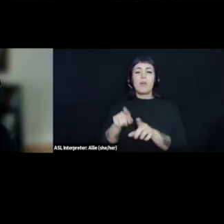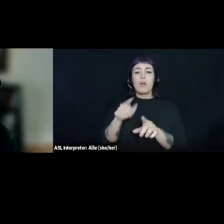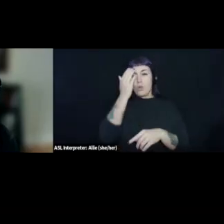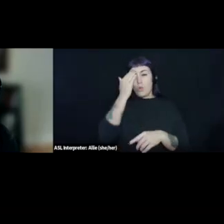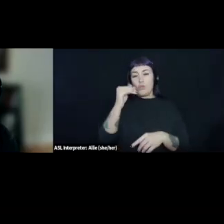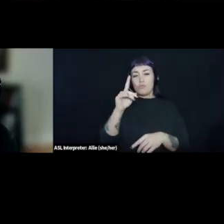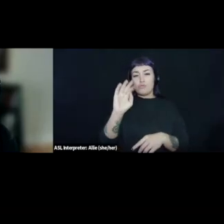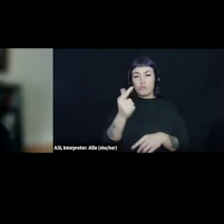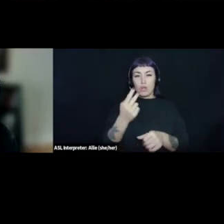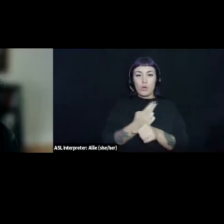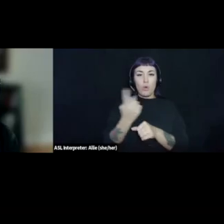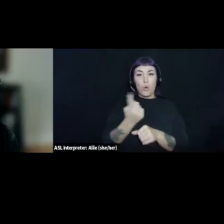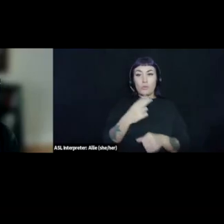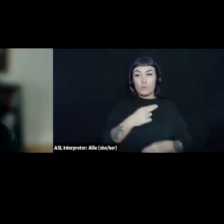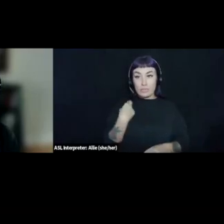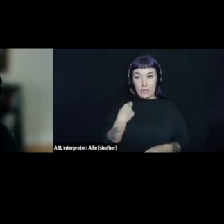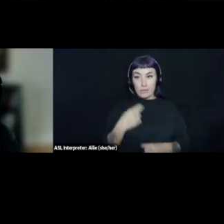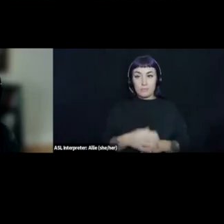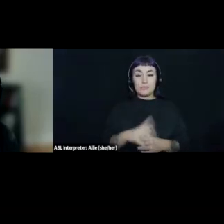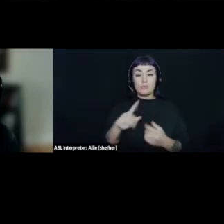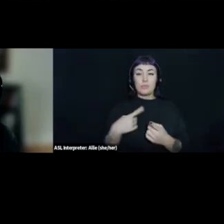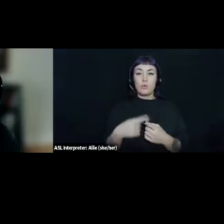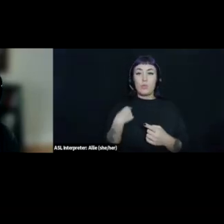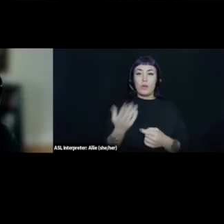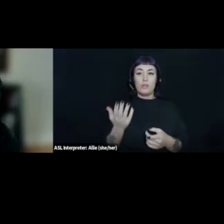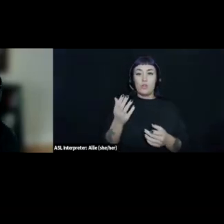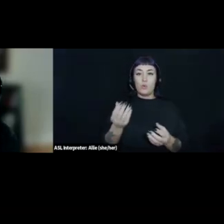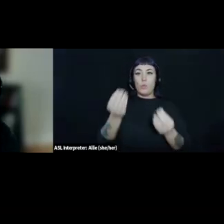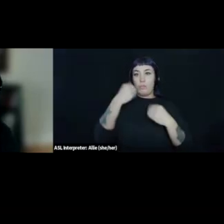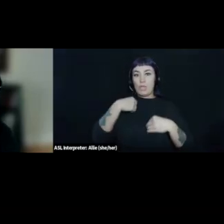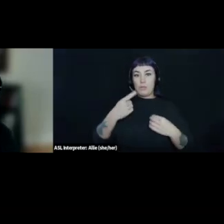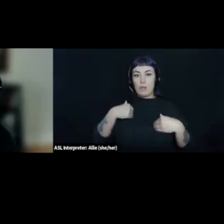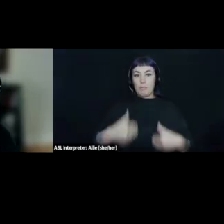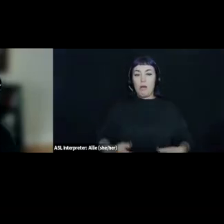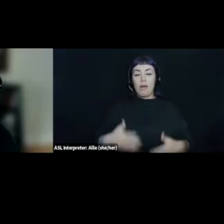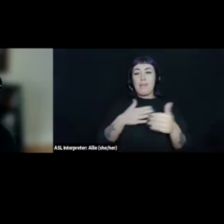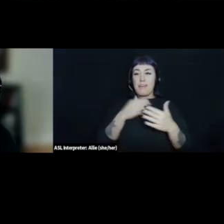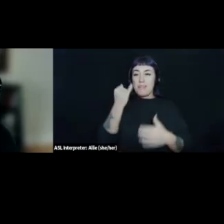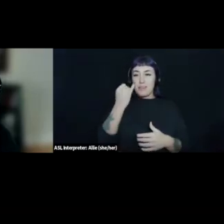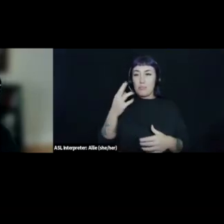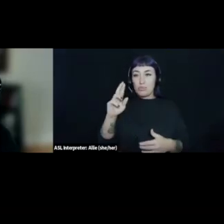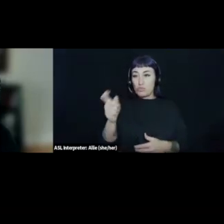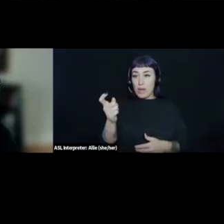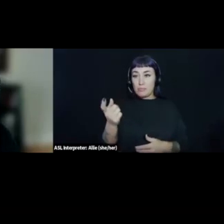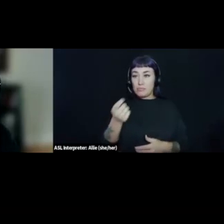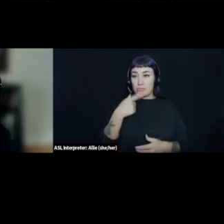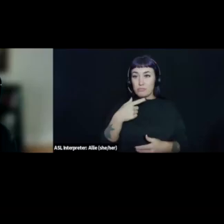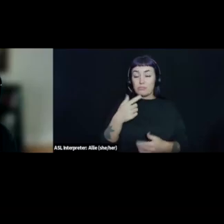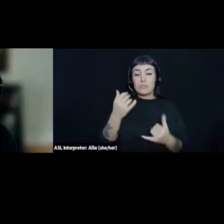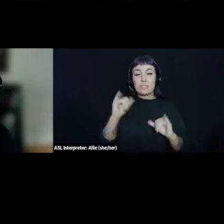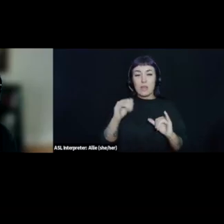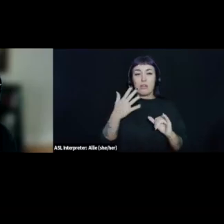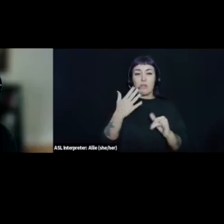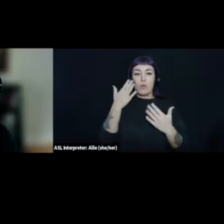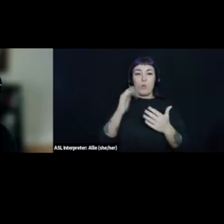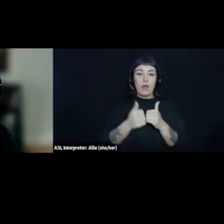drug use is always risky. When you put a substance in your body, I mean, even if it's a prescribed substance, we don't necessarily